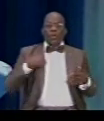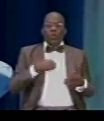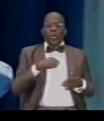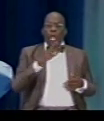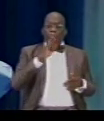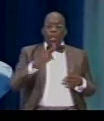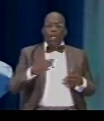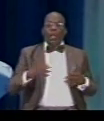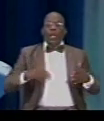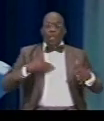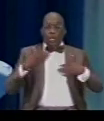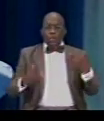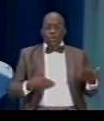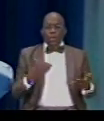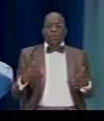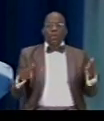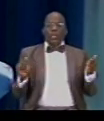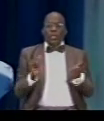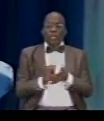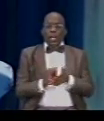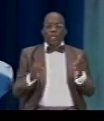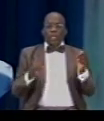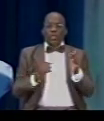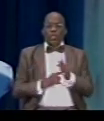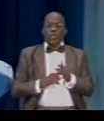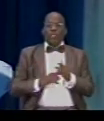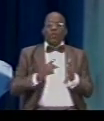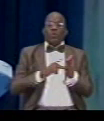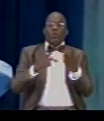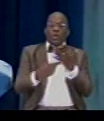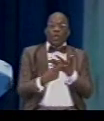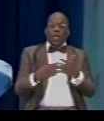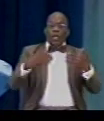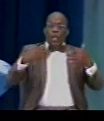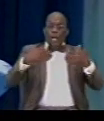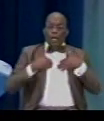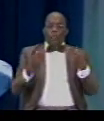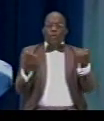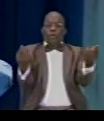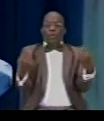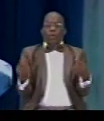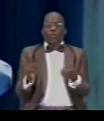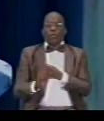this program eventually has come to pass.